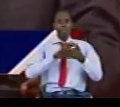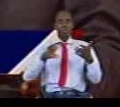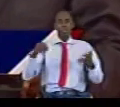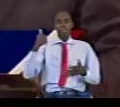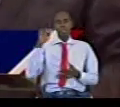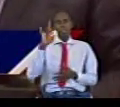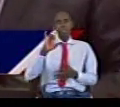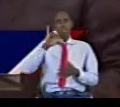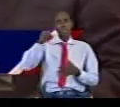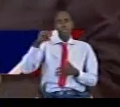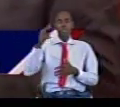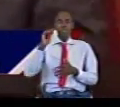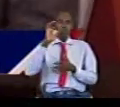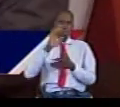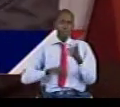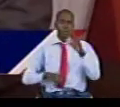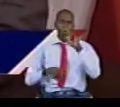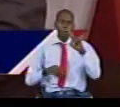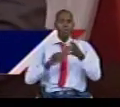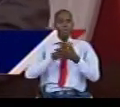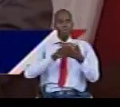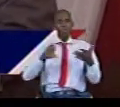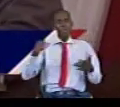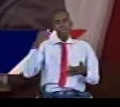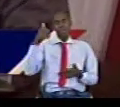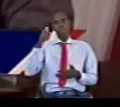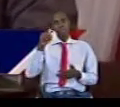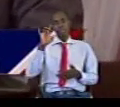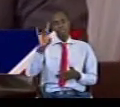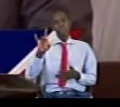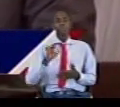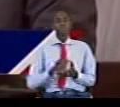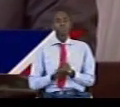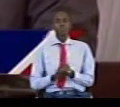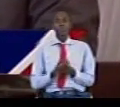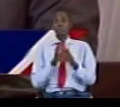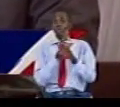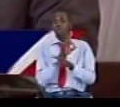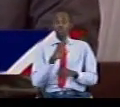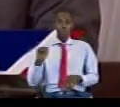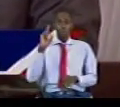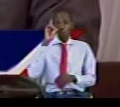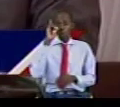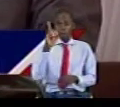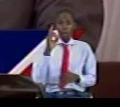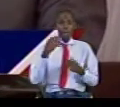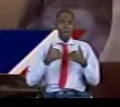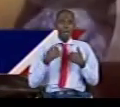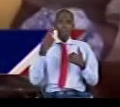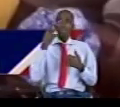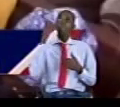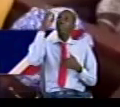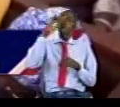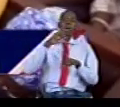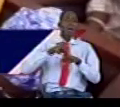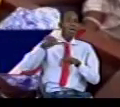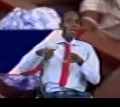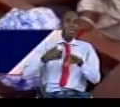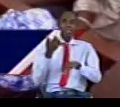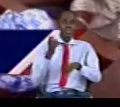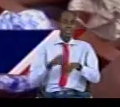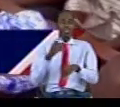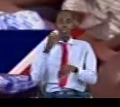John chapter 1, I'm reading from verse 18. No man has seen God, God at any time. The only